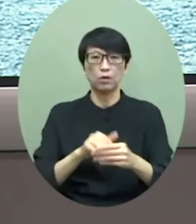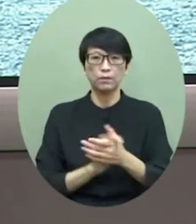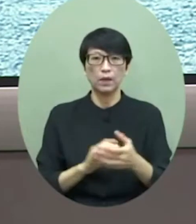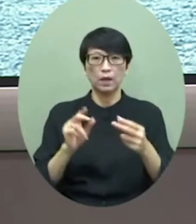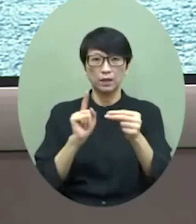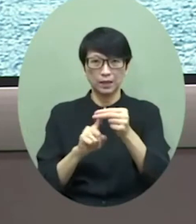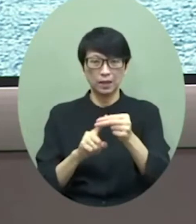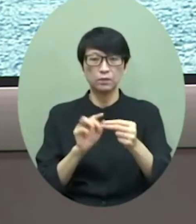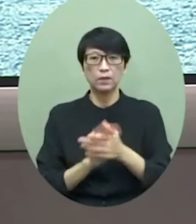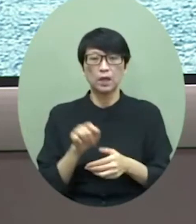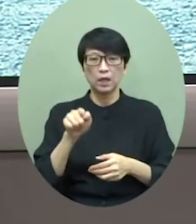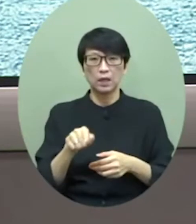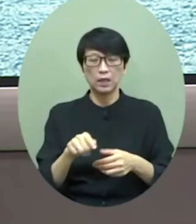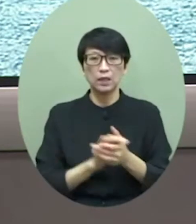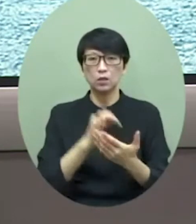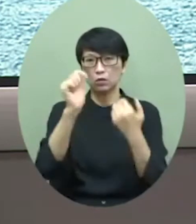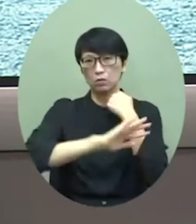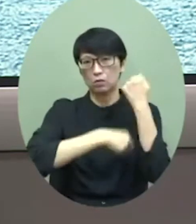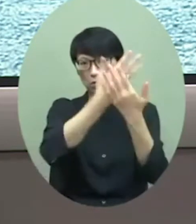regulations ordinance in